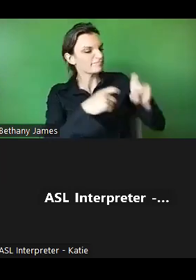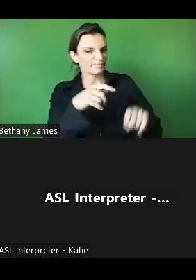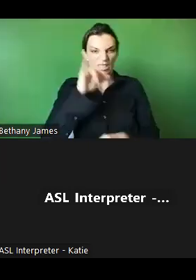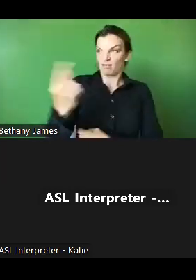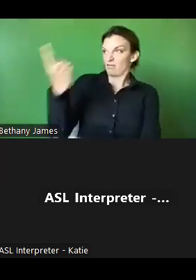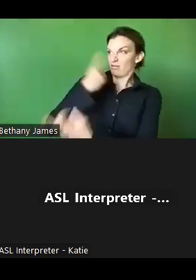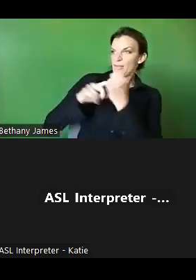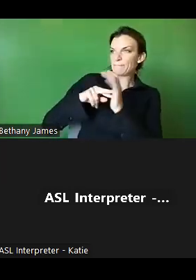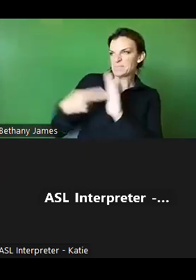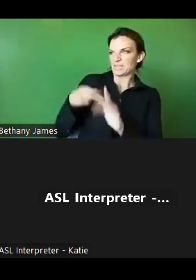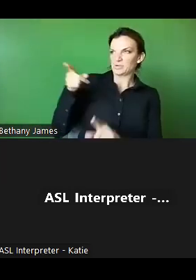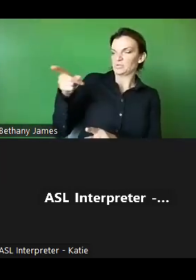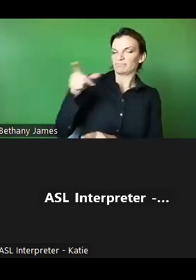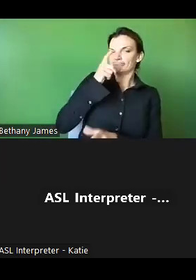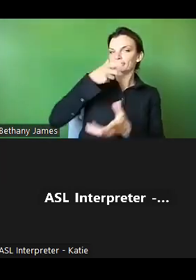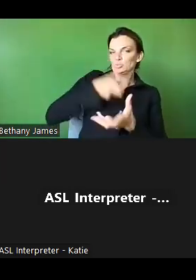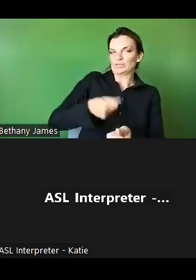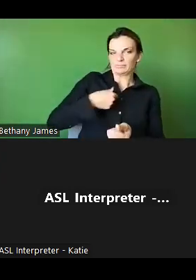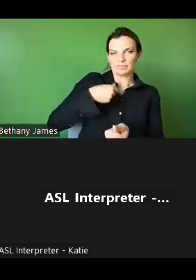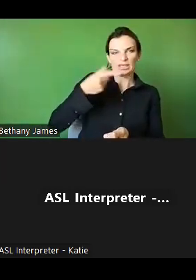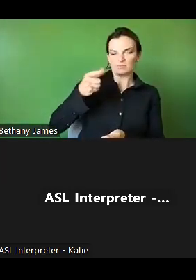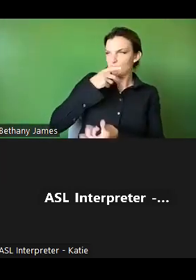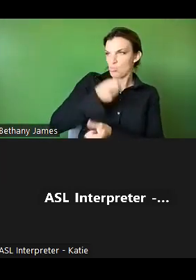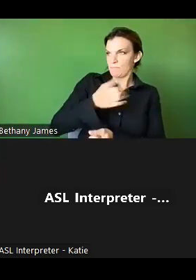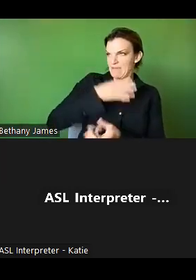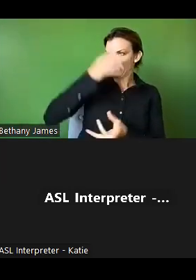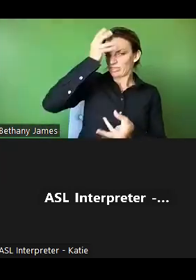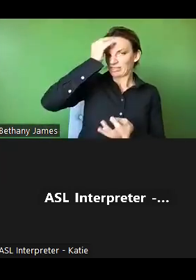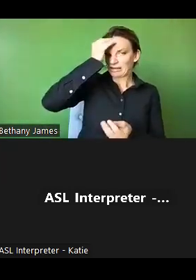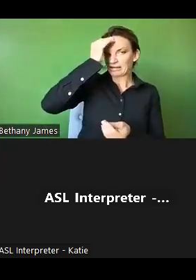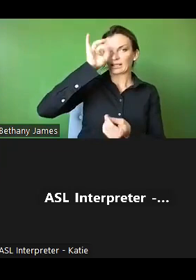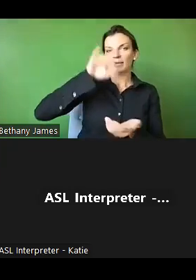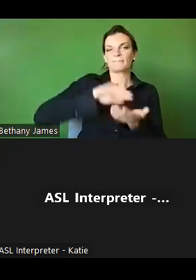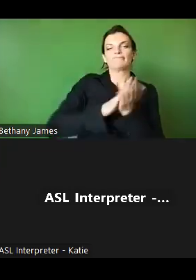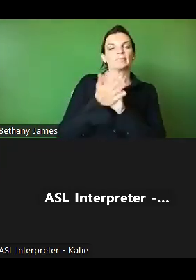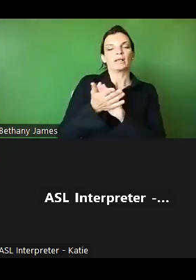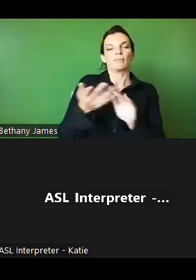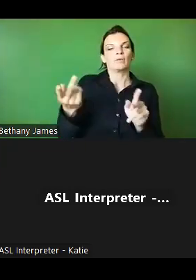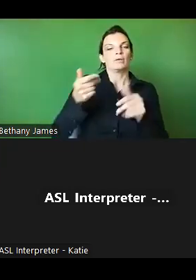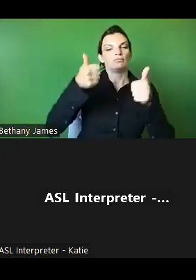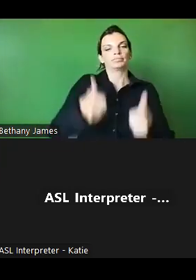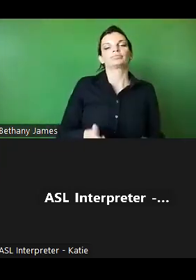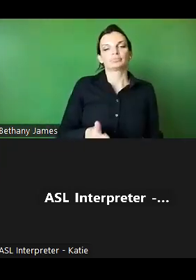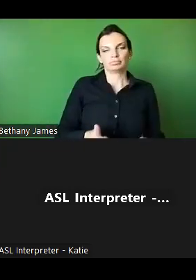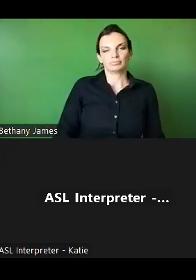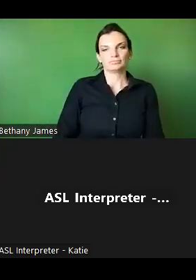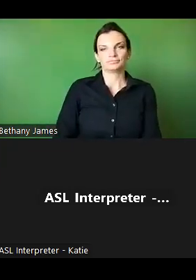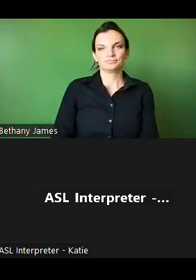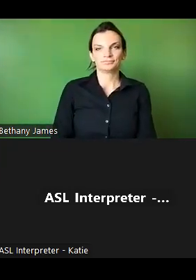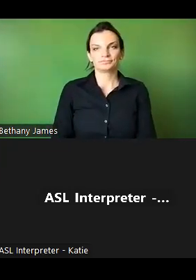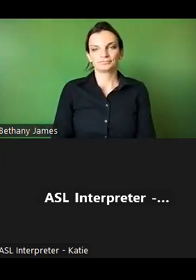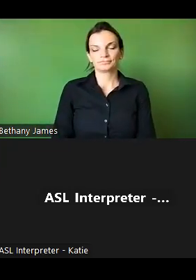and assumptions, the kinds of thought processes that are causing their feelings. And